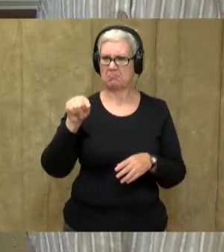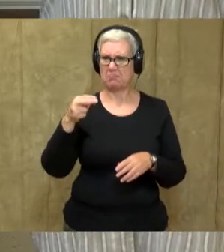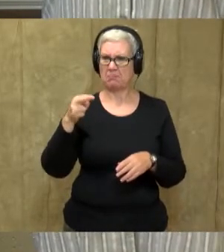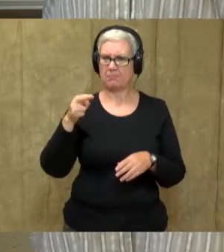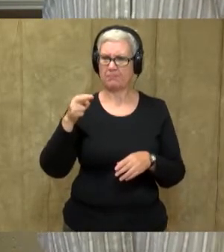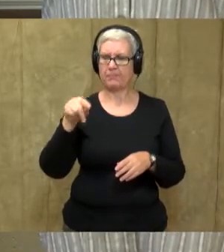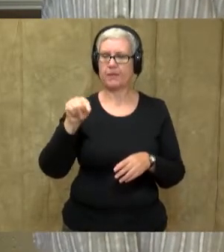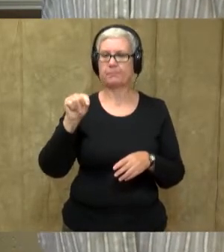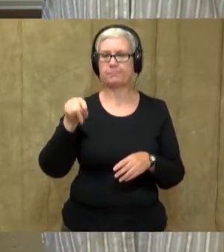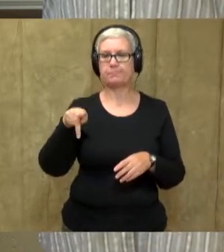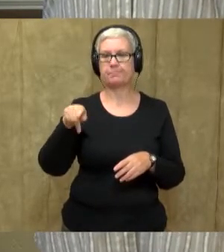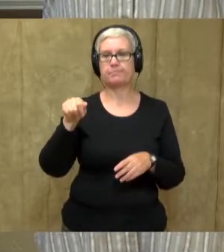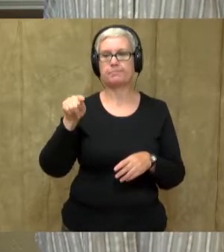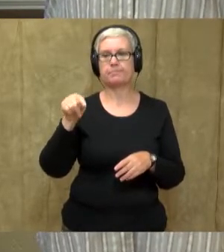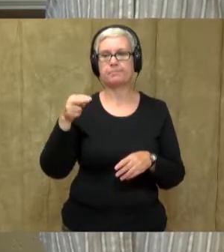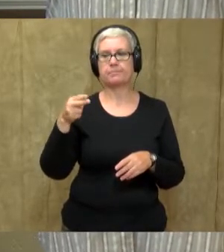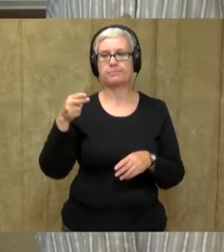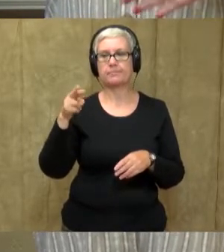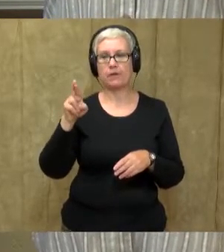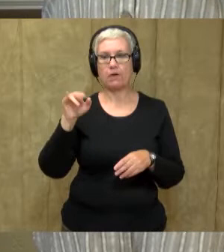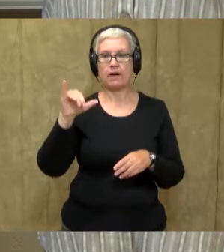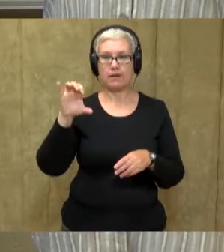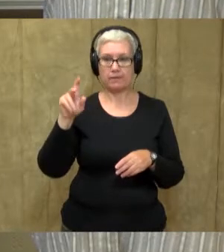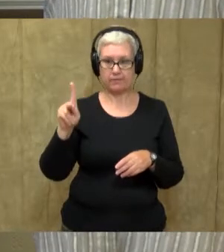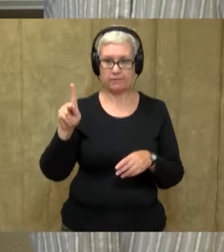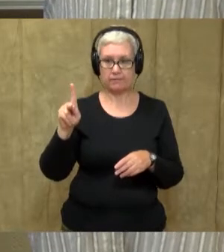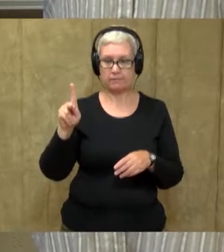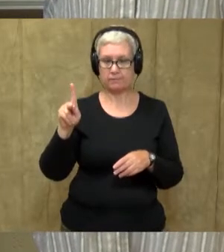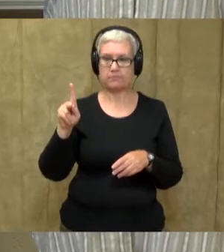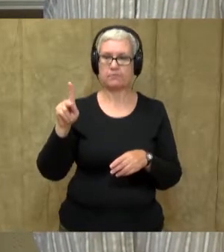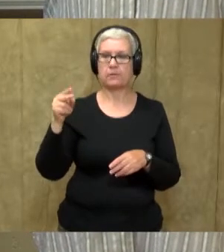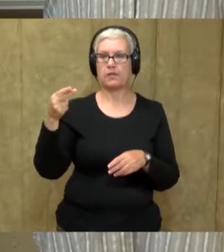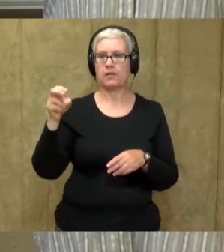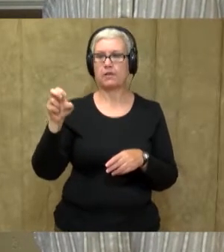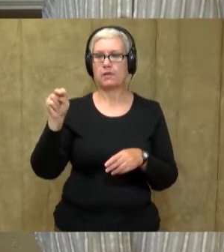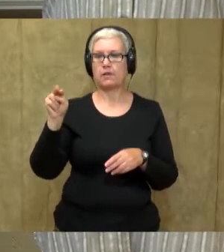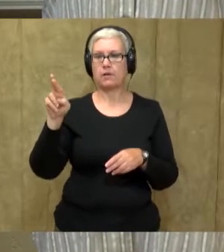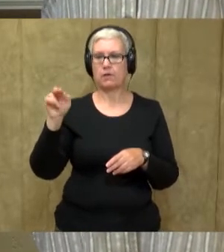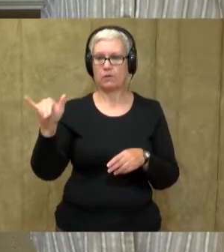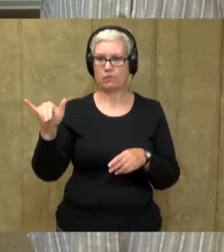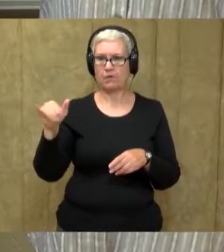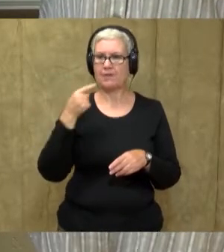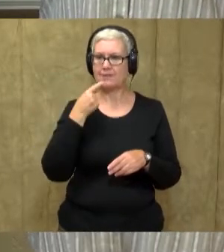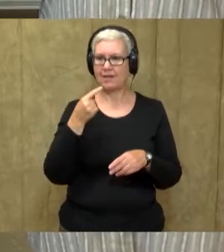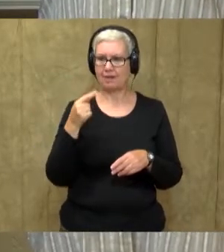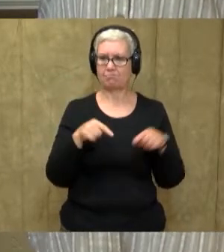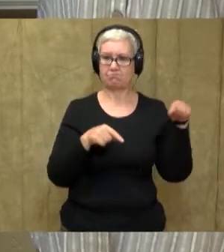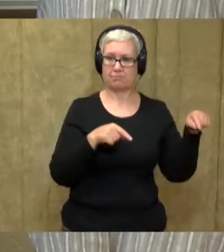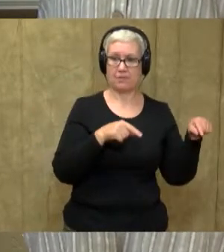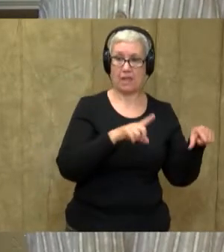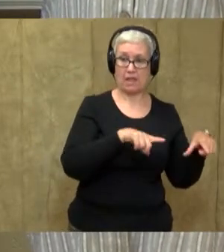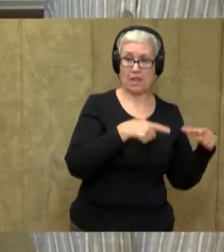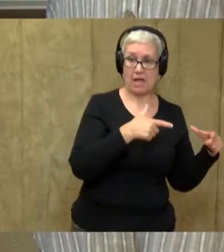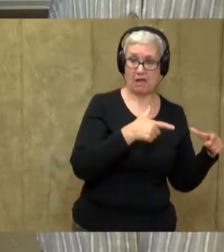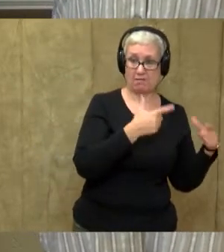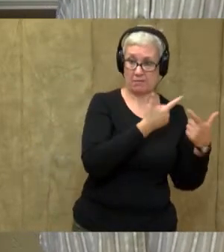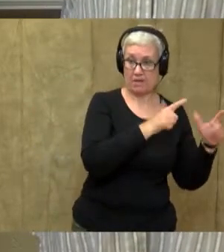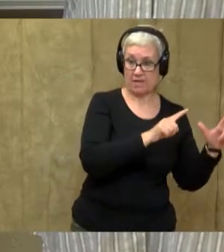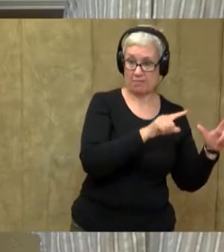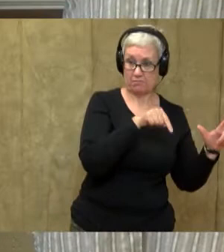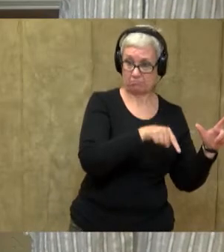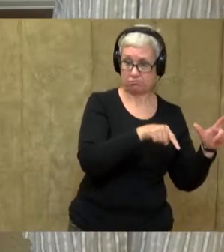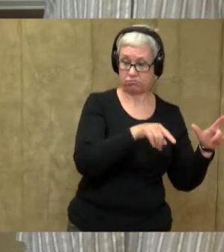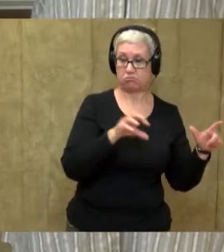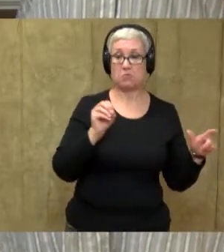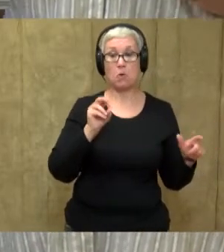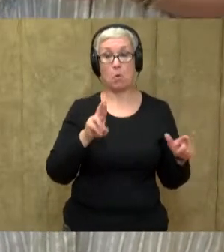give me a good thing, liberty, or give me death, a bad thing. Okay, and usually it's a good and a bad. You may also have heard this